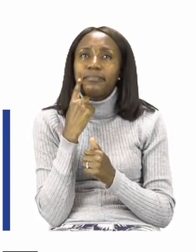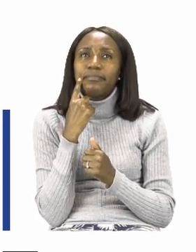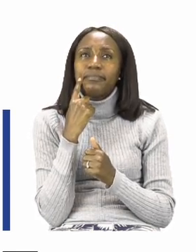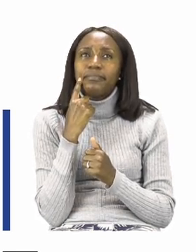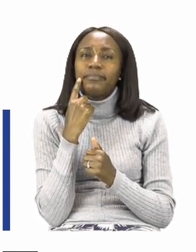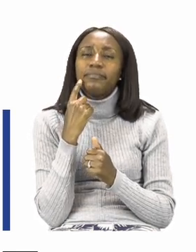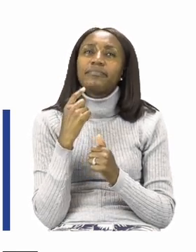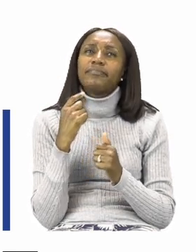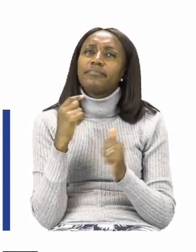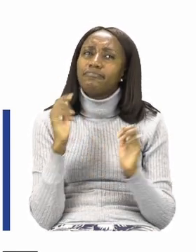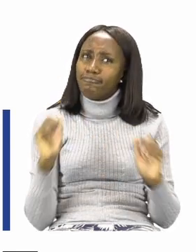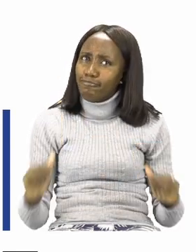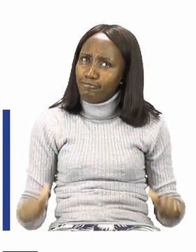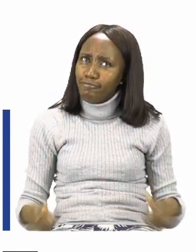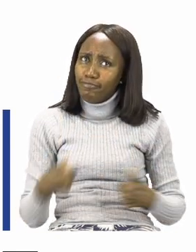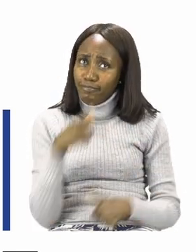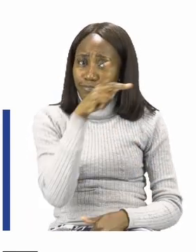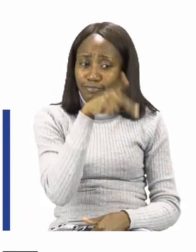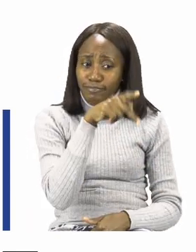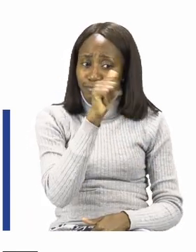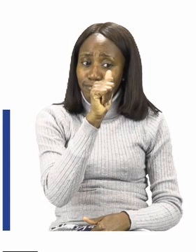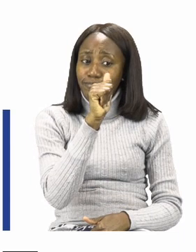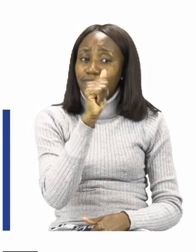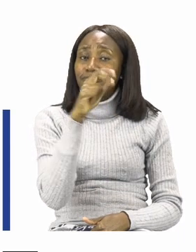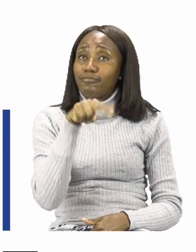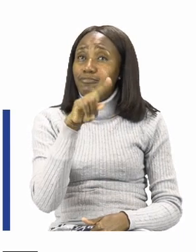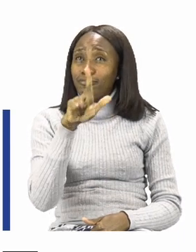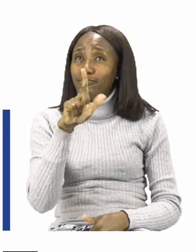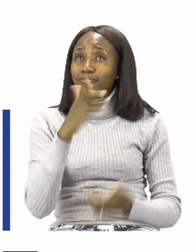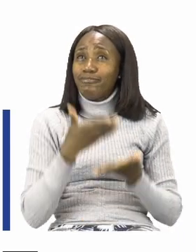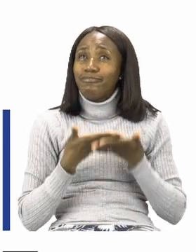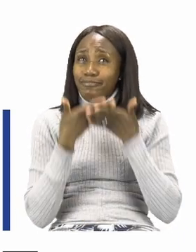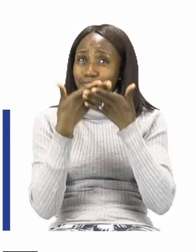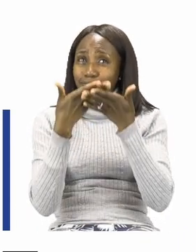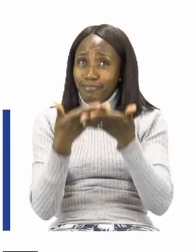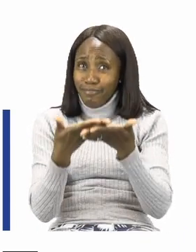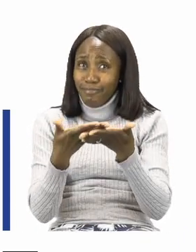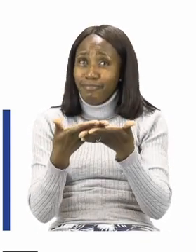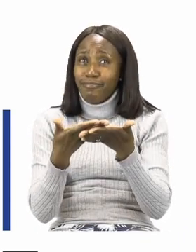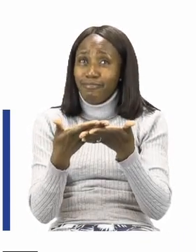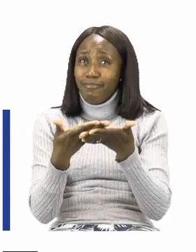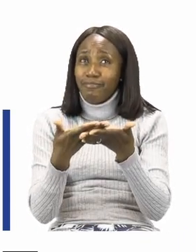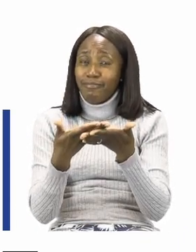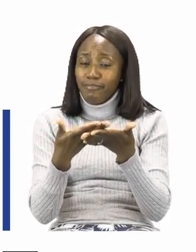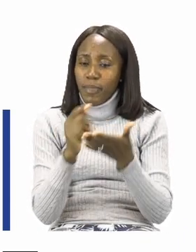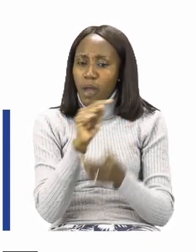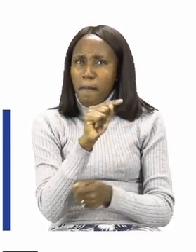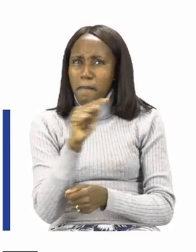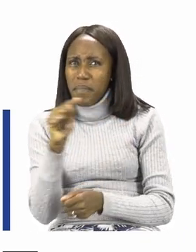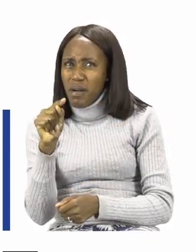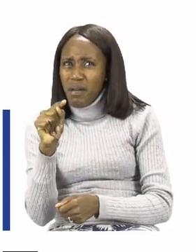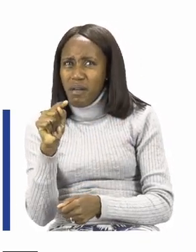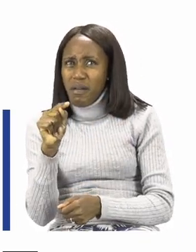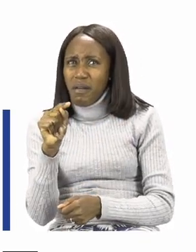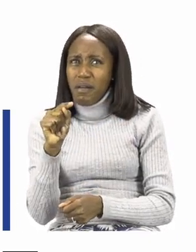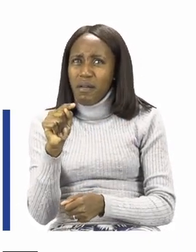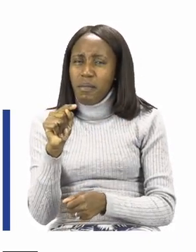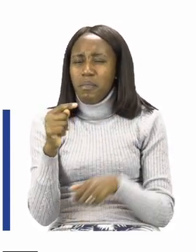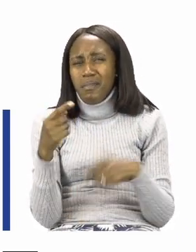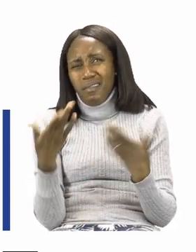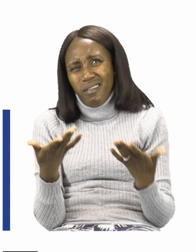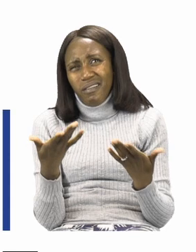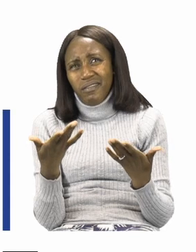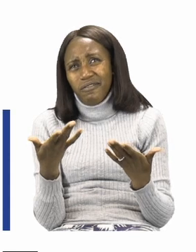So, Paul helped a old man, an old man,